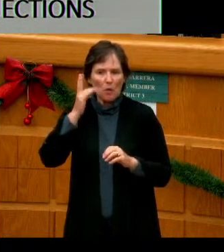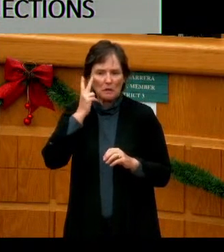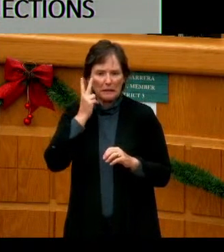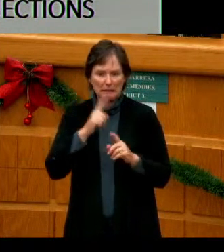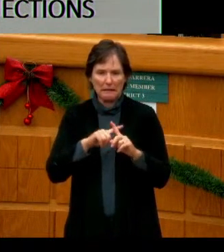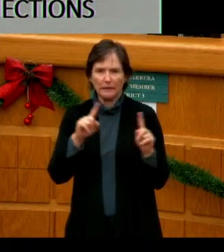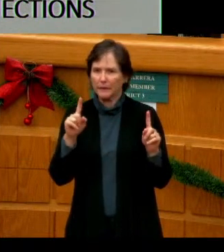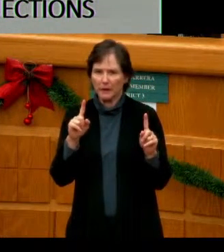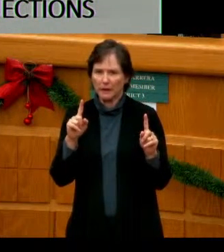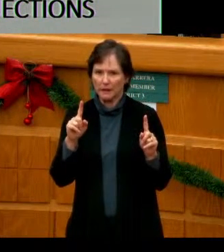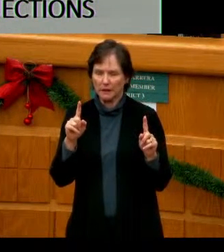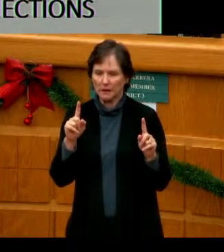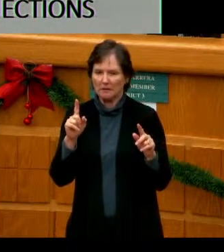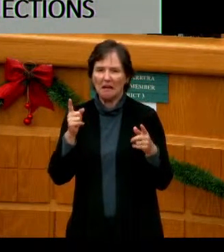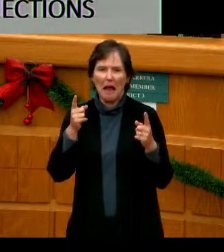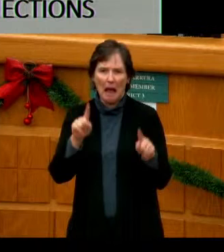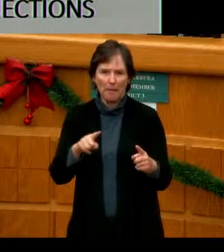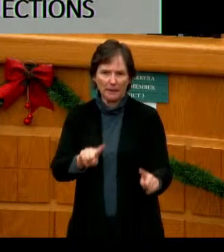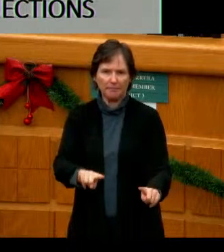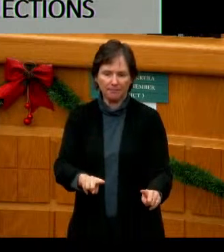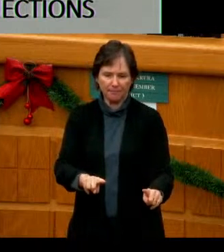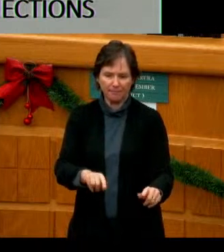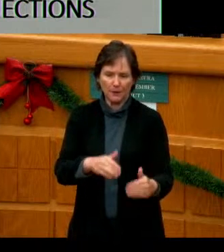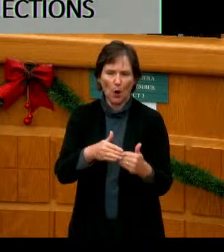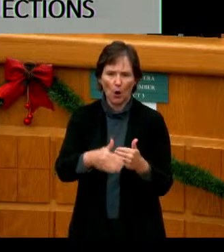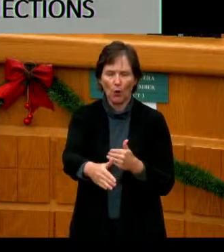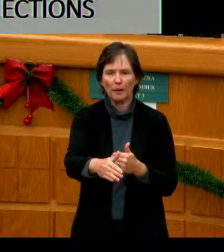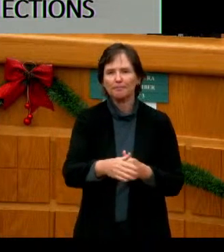deviation from this projection yet.